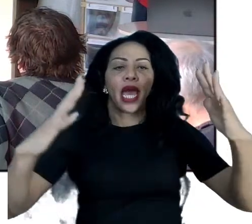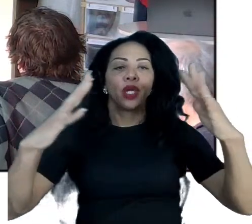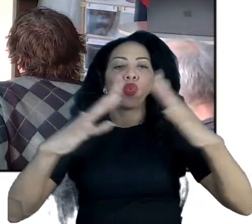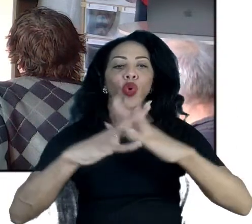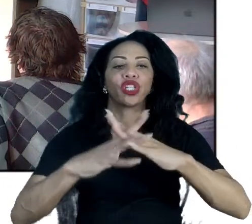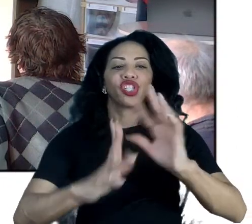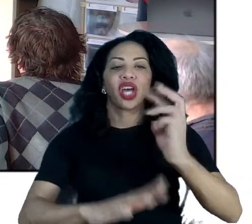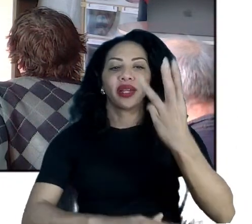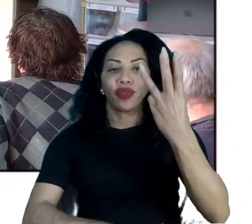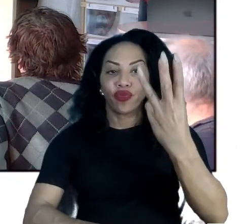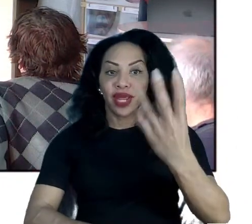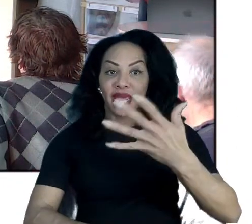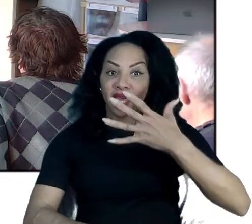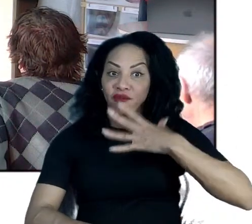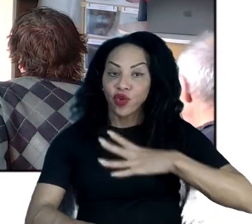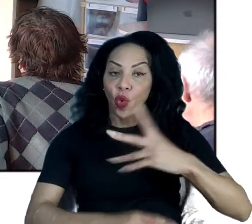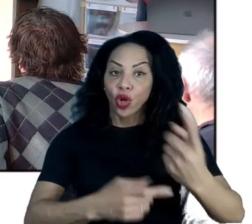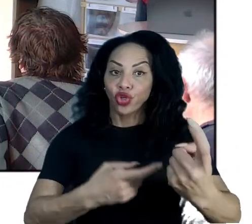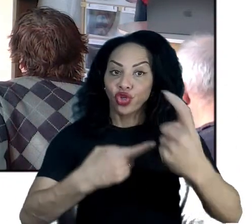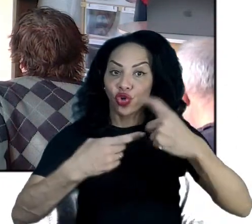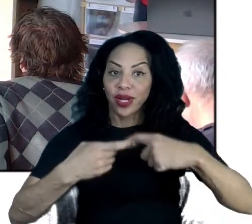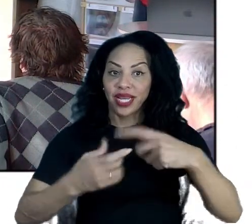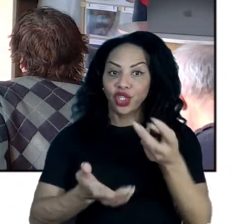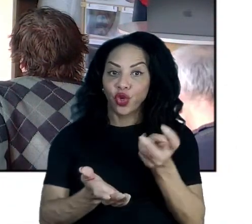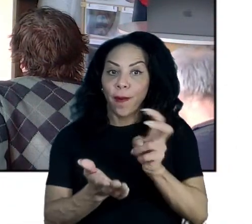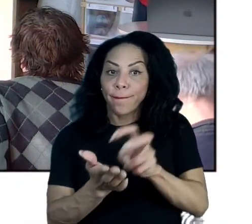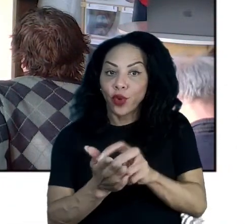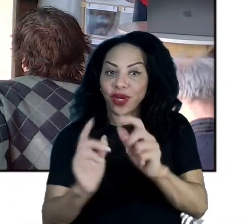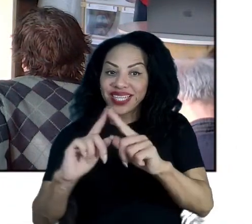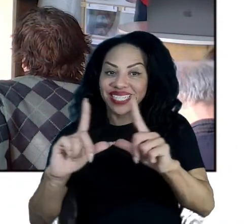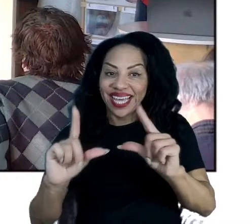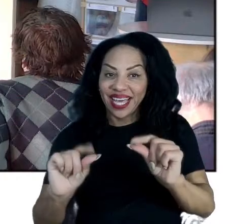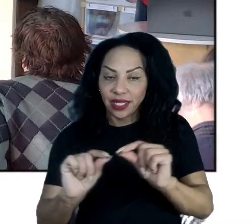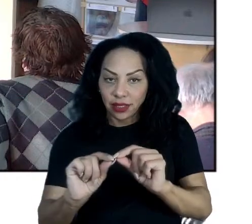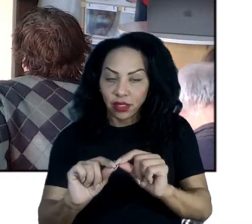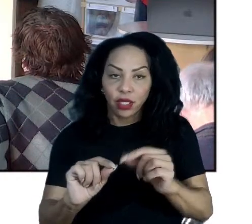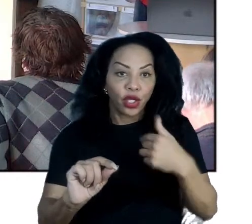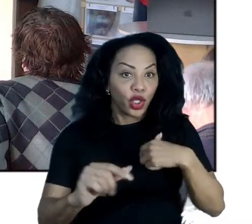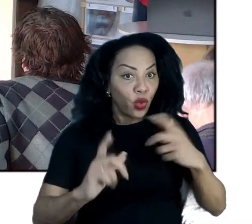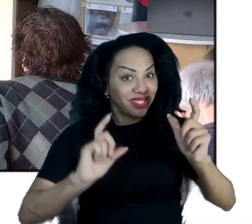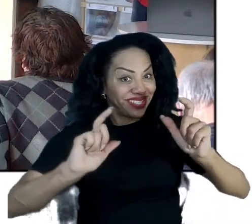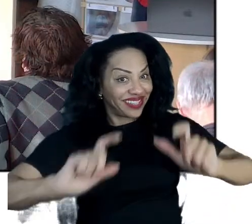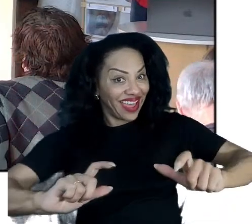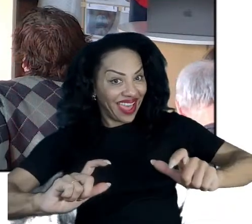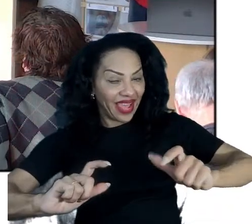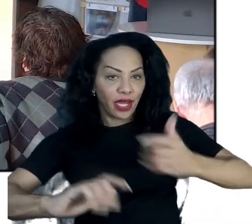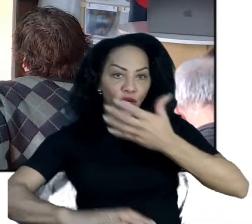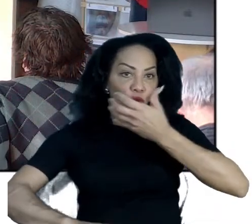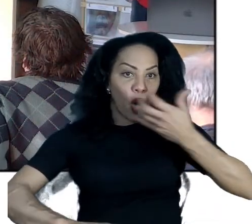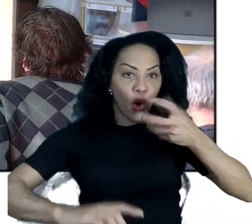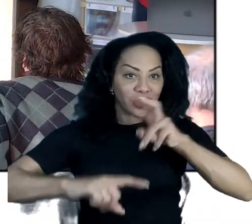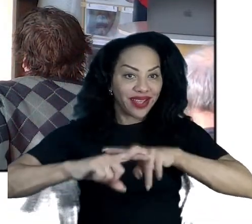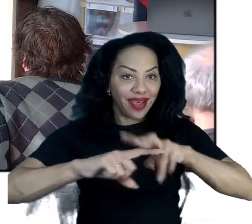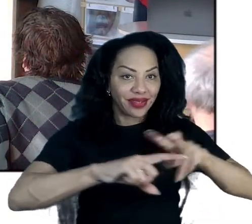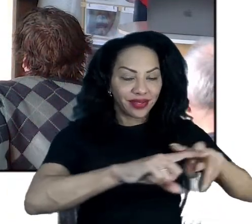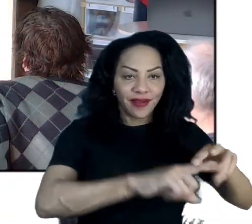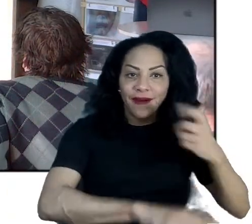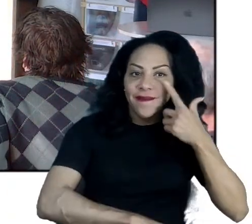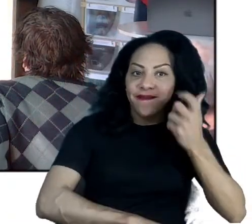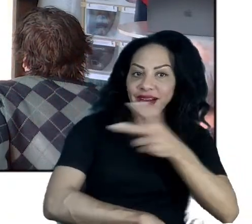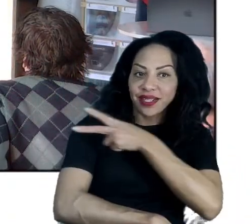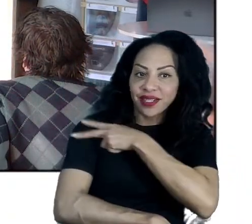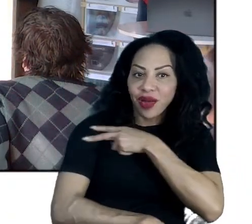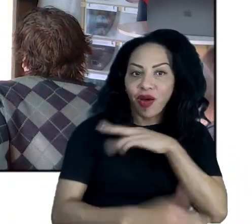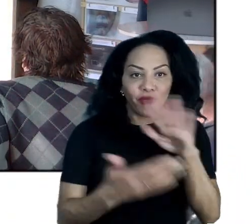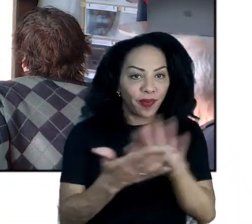ticket on the website. If you want to stick around and hop desk today or find out more about what we do, then please come find one of the studio team and we'll be happy to help. Studio